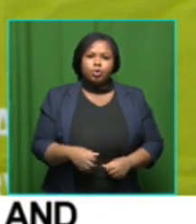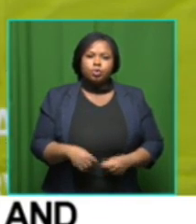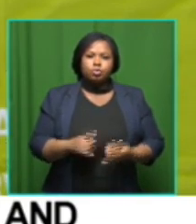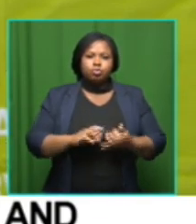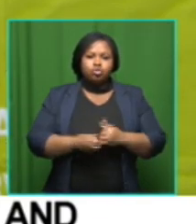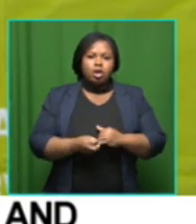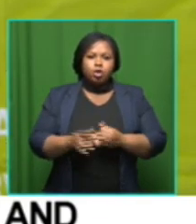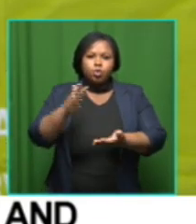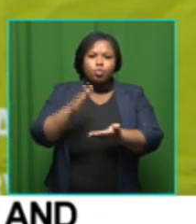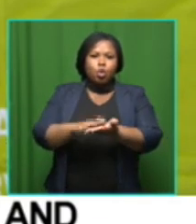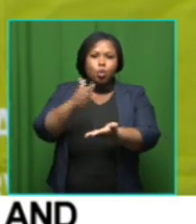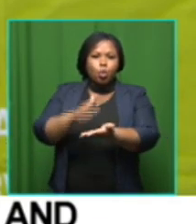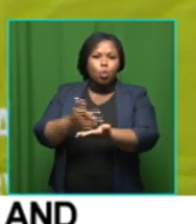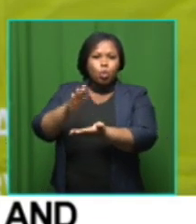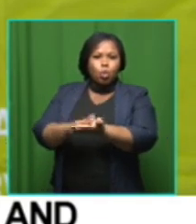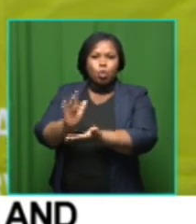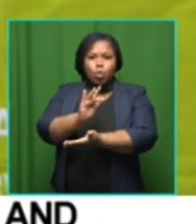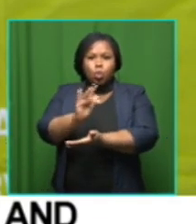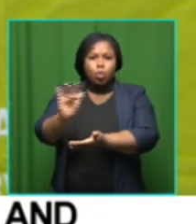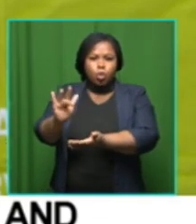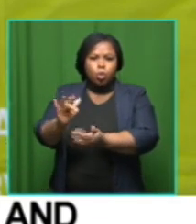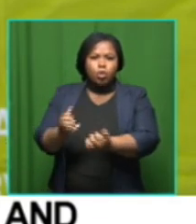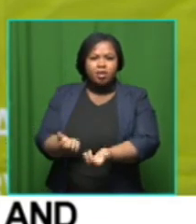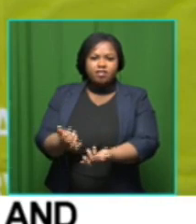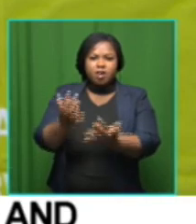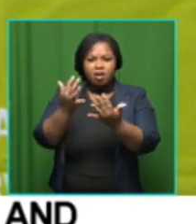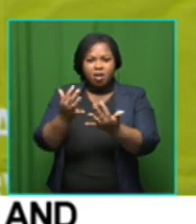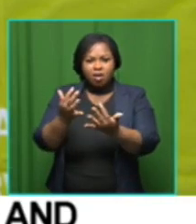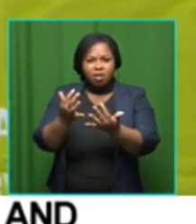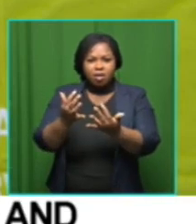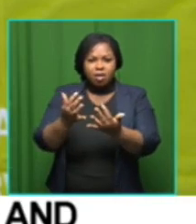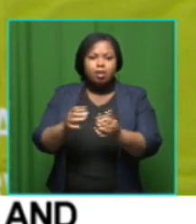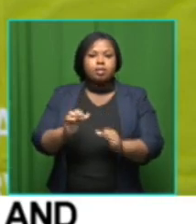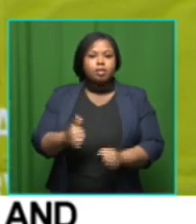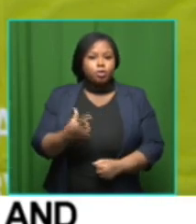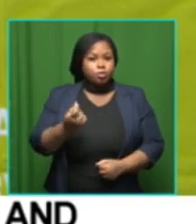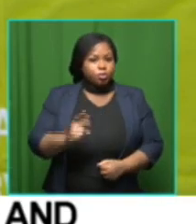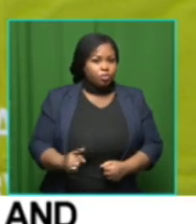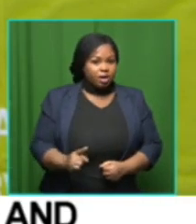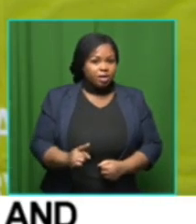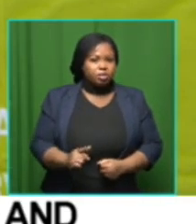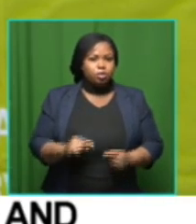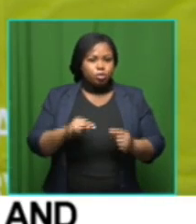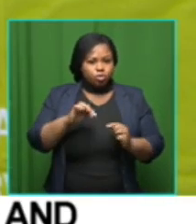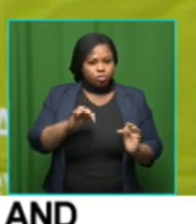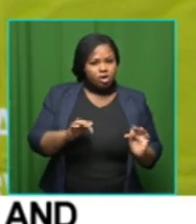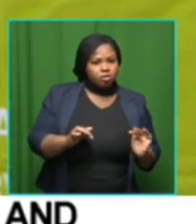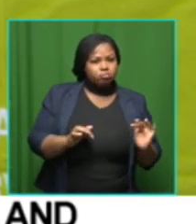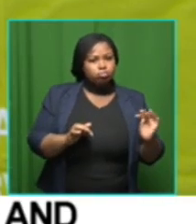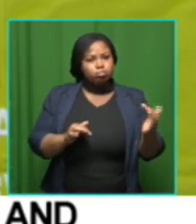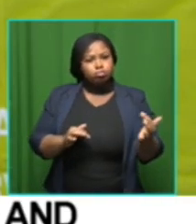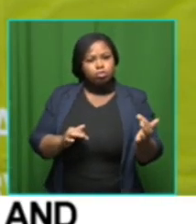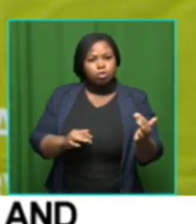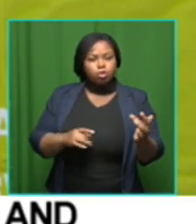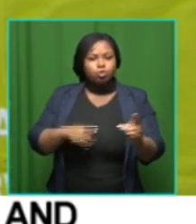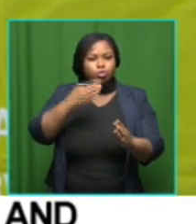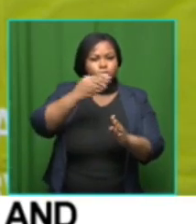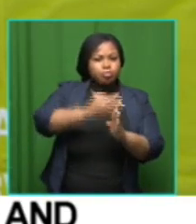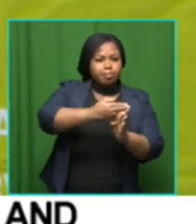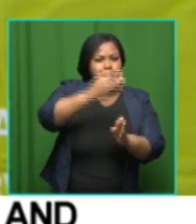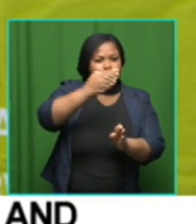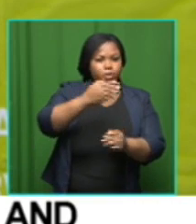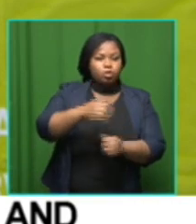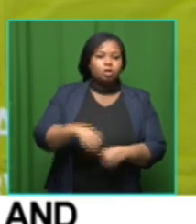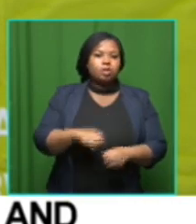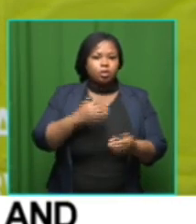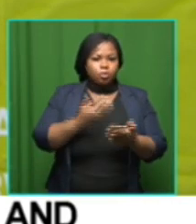that are now raging or are going to rage when the wind turns, you actually go into the front and actually create a fire break, and then you can